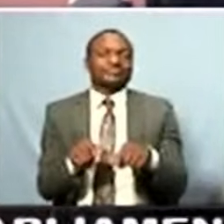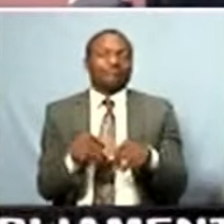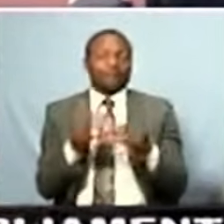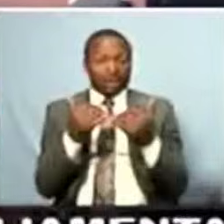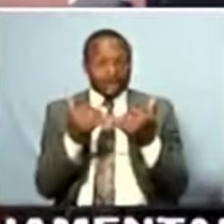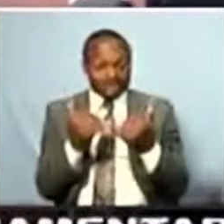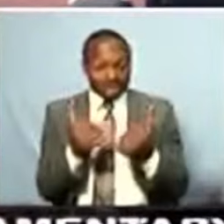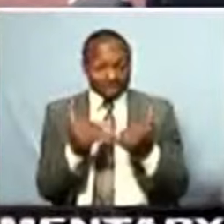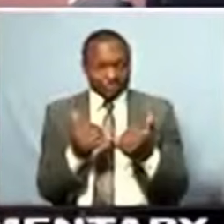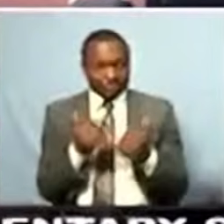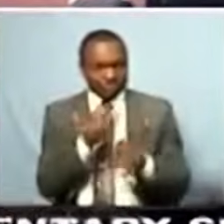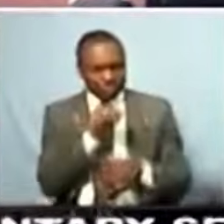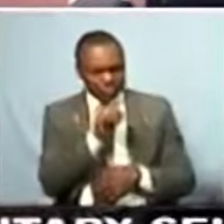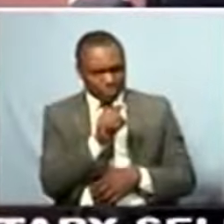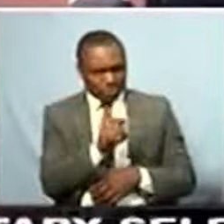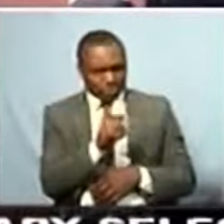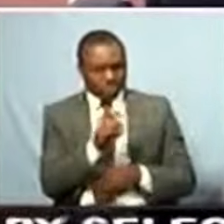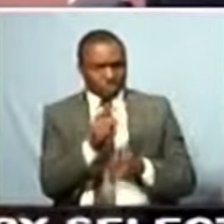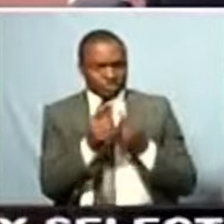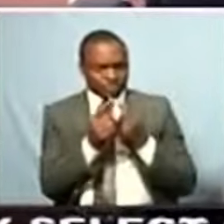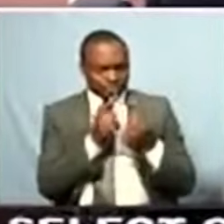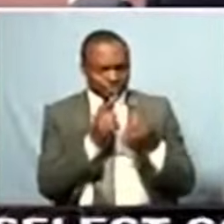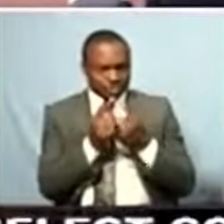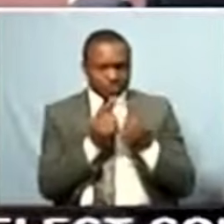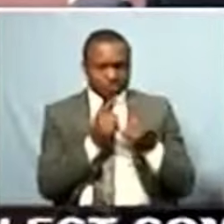Now when you talk of voting,